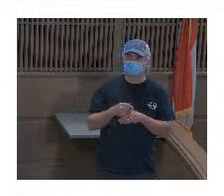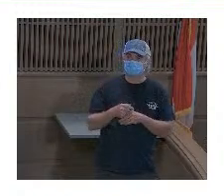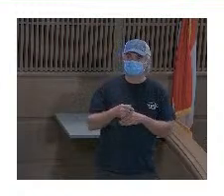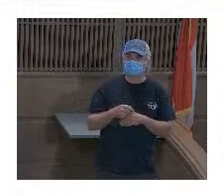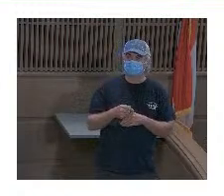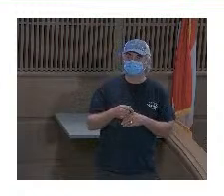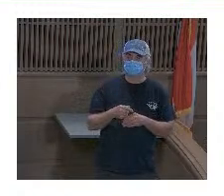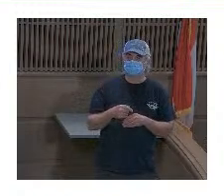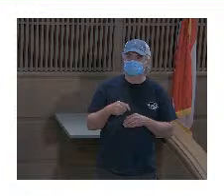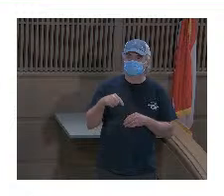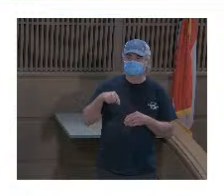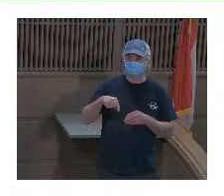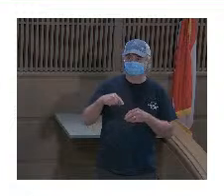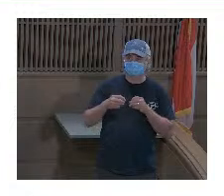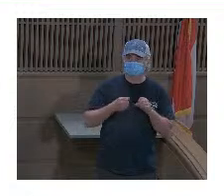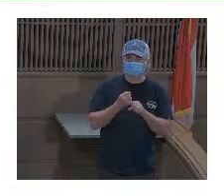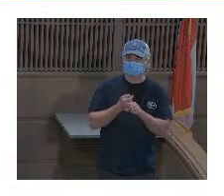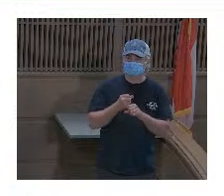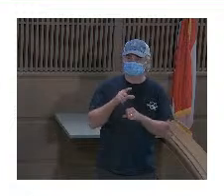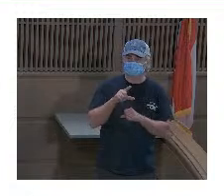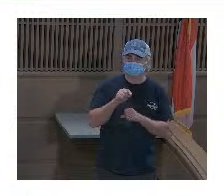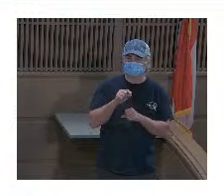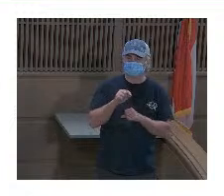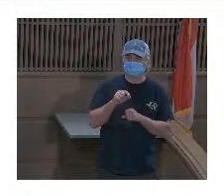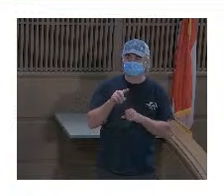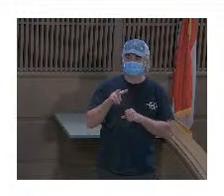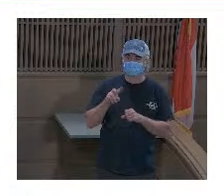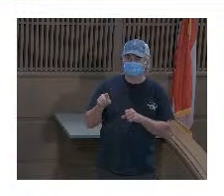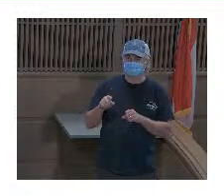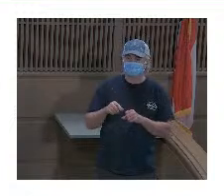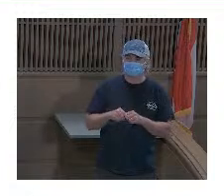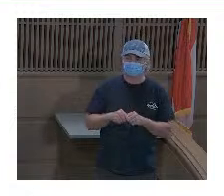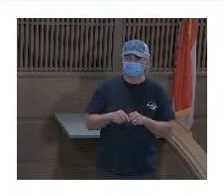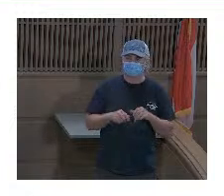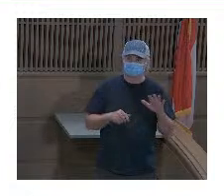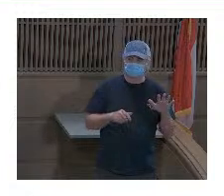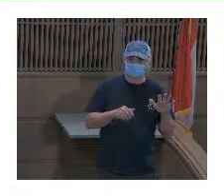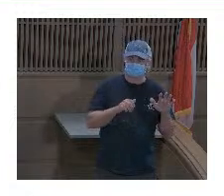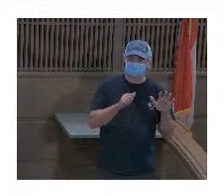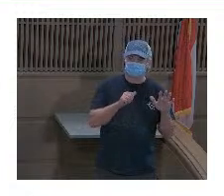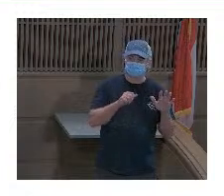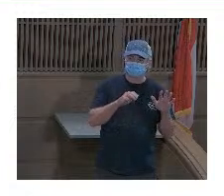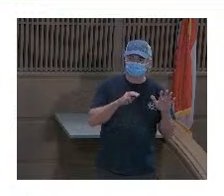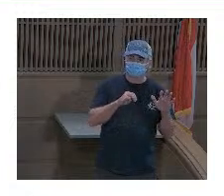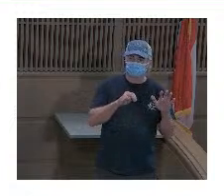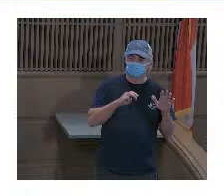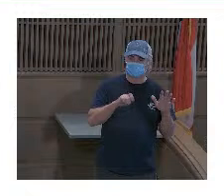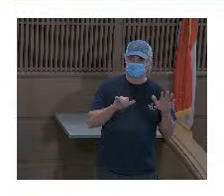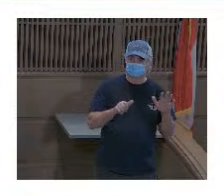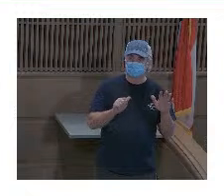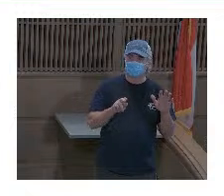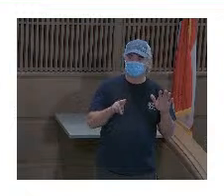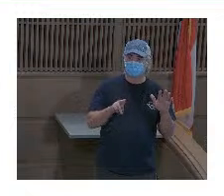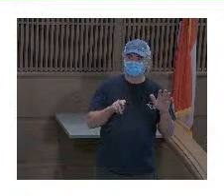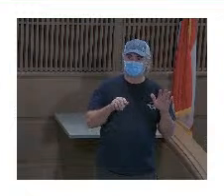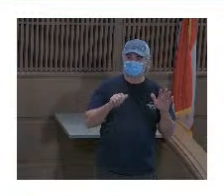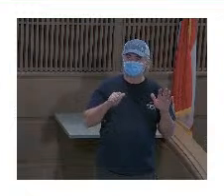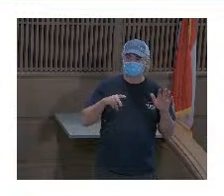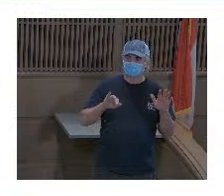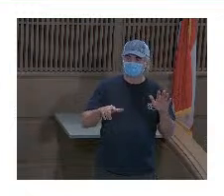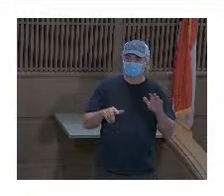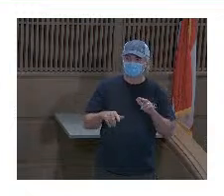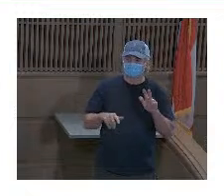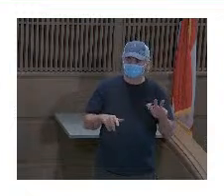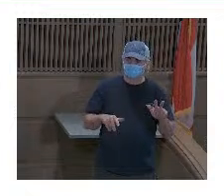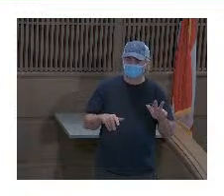deaths in April. We had 3 deaths in May. We had 2 deaths in June, 2 deaths in